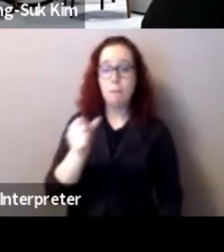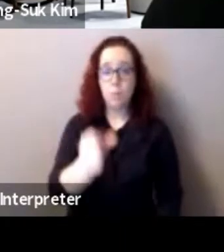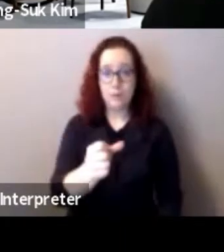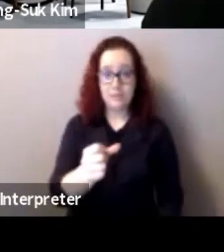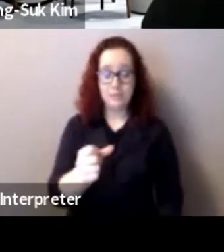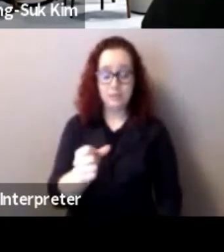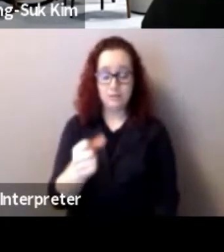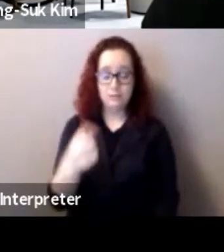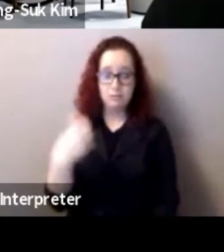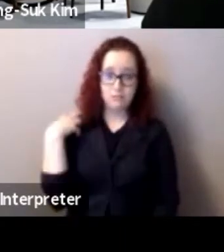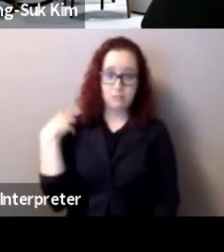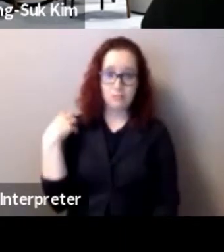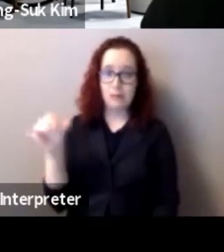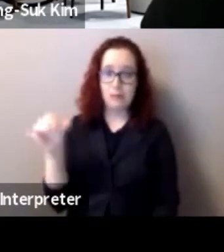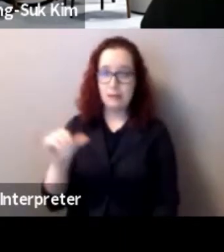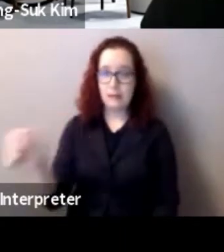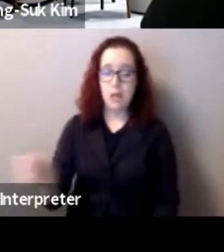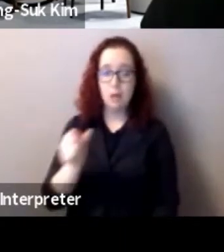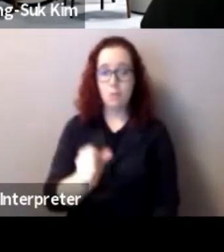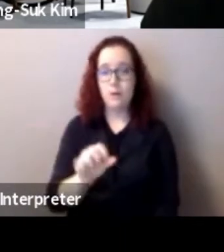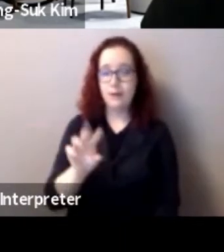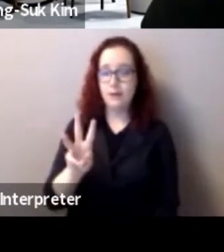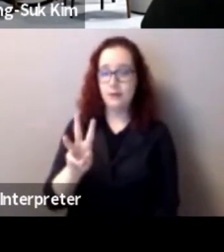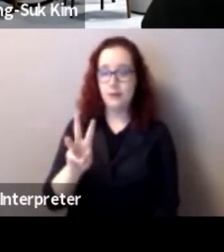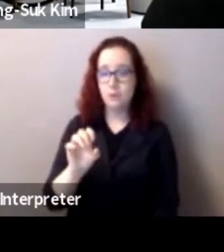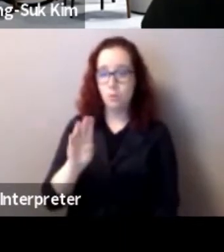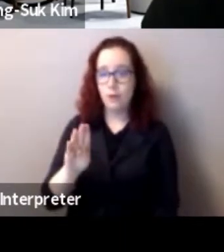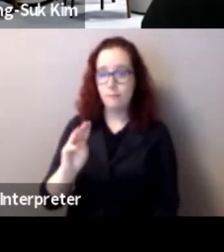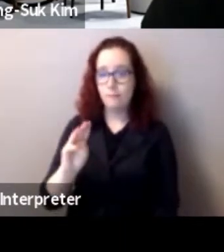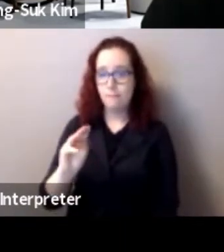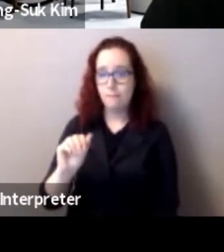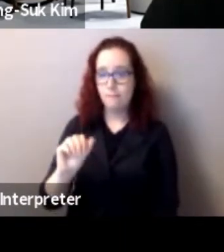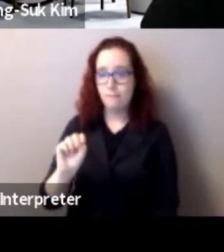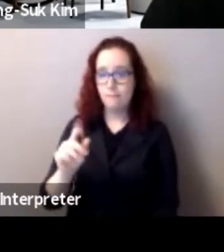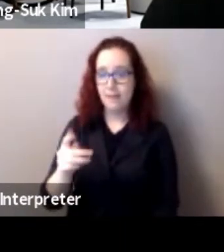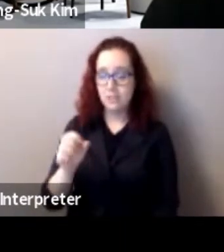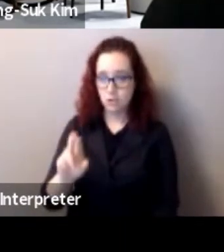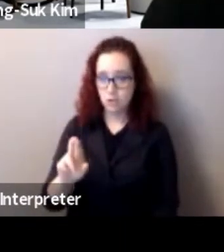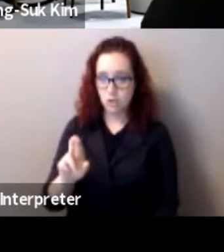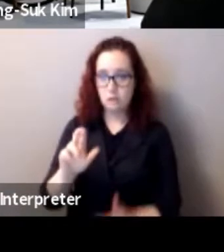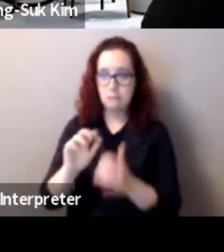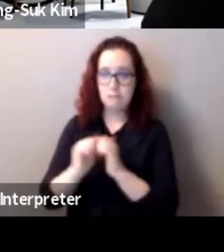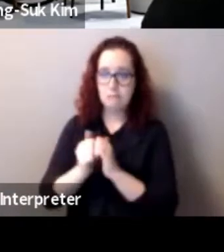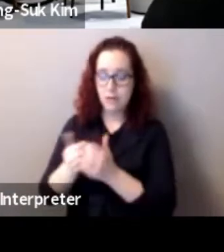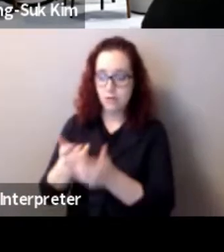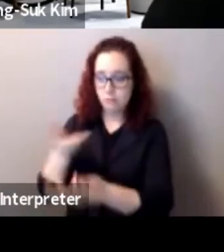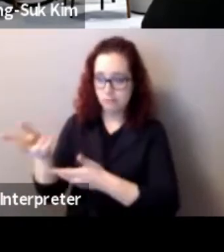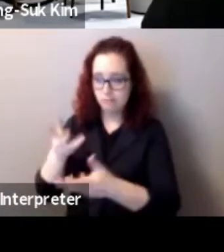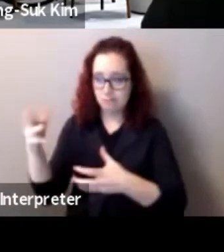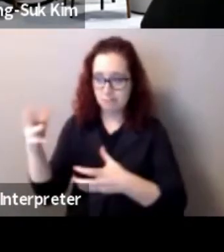as an appointed webmaster. So that's something to keep in mind about how to keep graduate students engaged in the SIG.